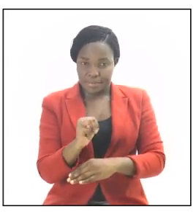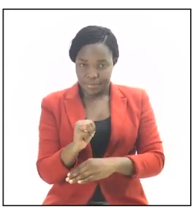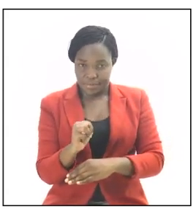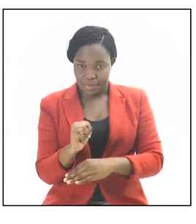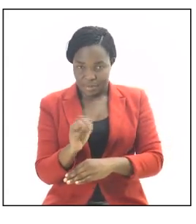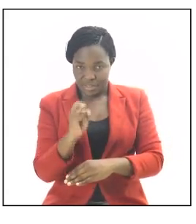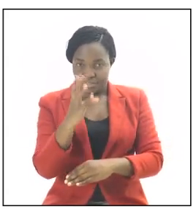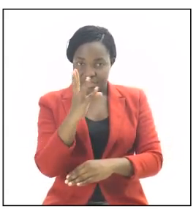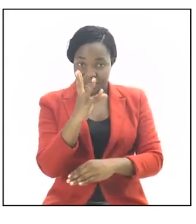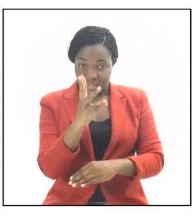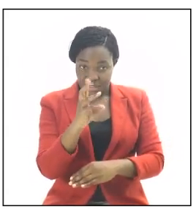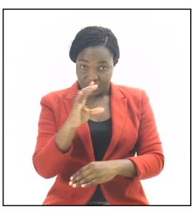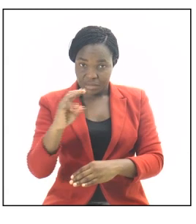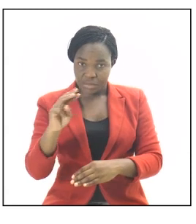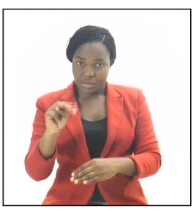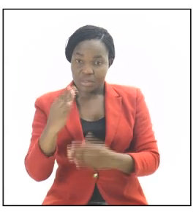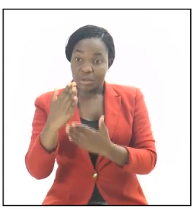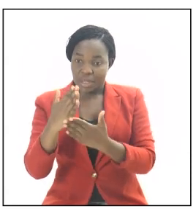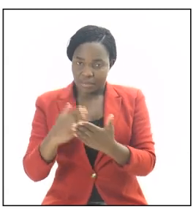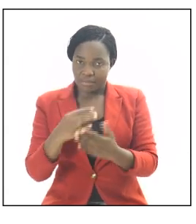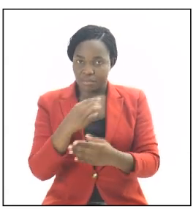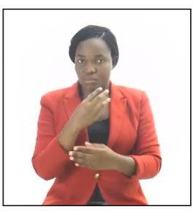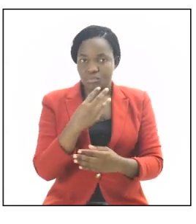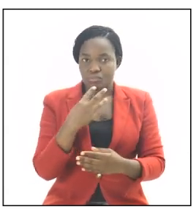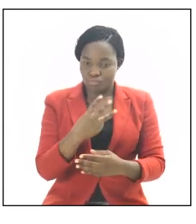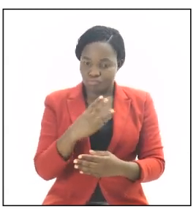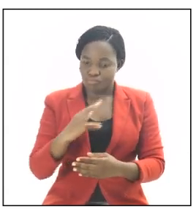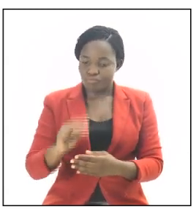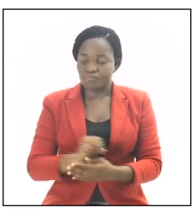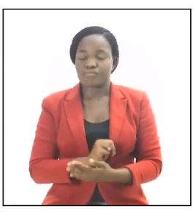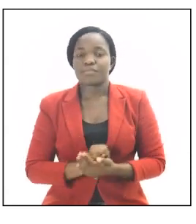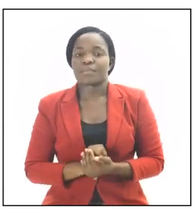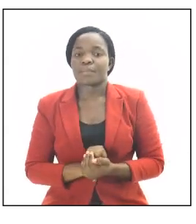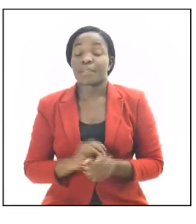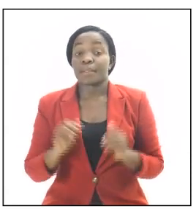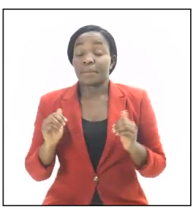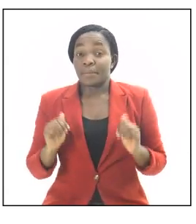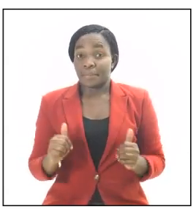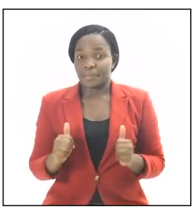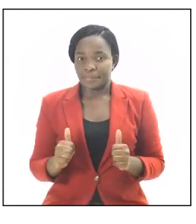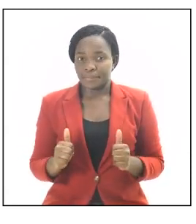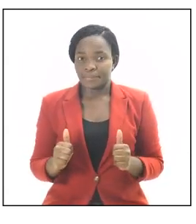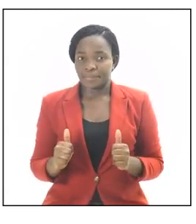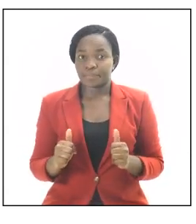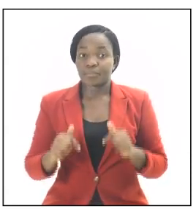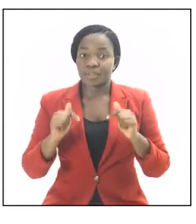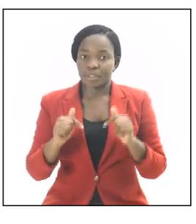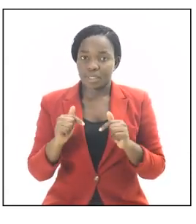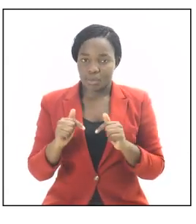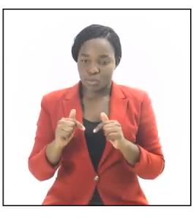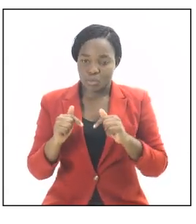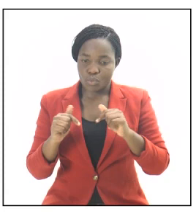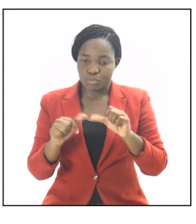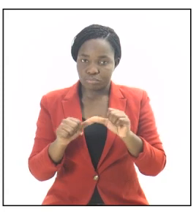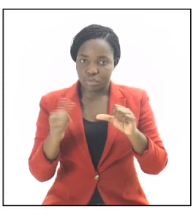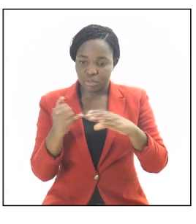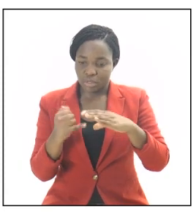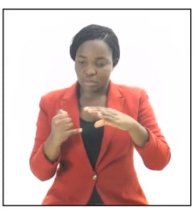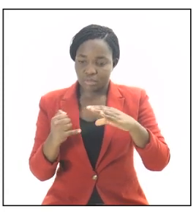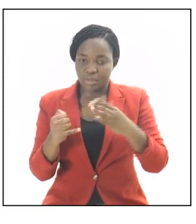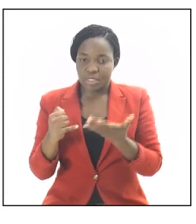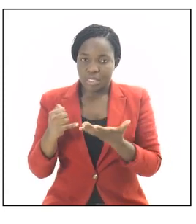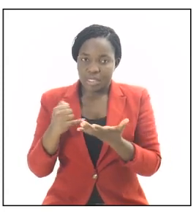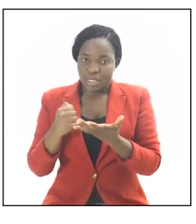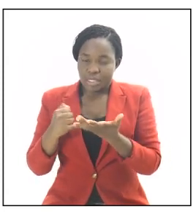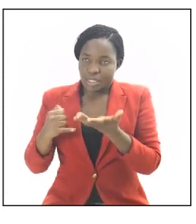diameter. Good. And now we measure the circumference with this string. We